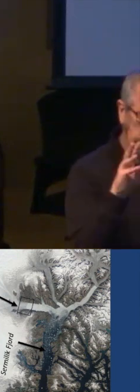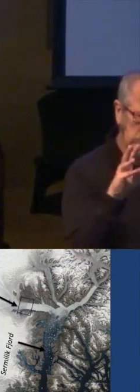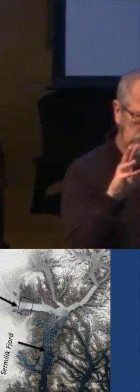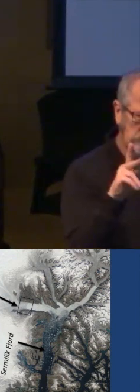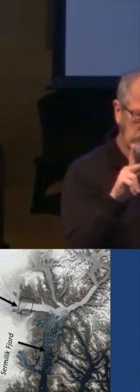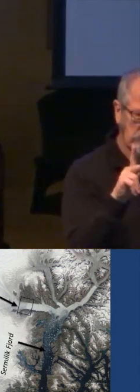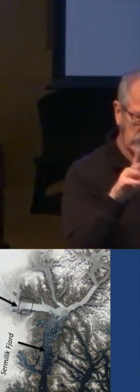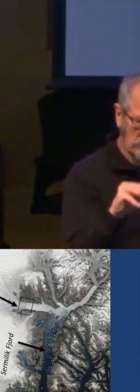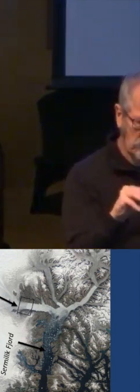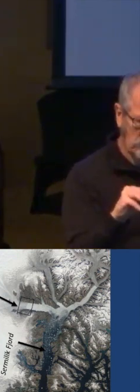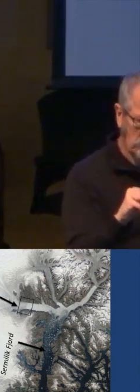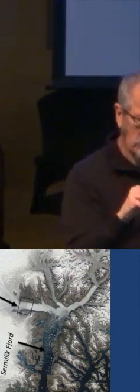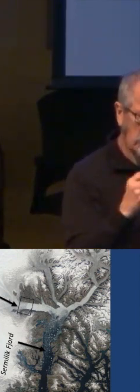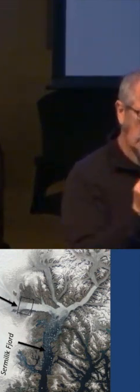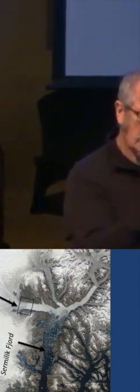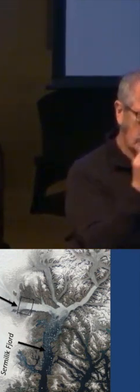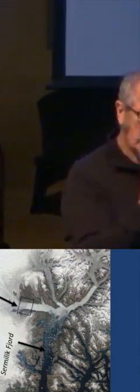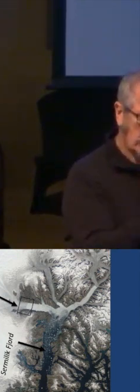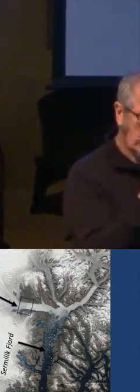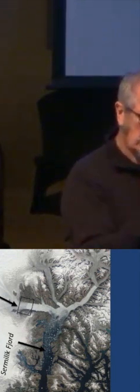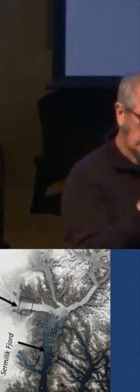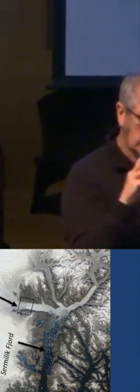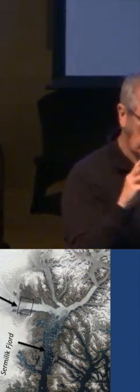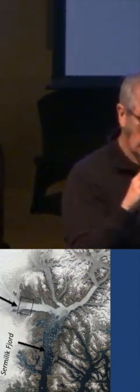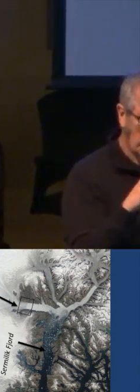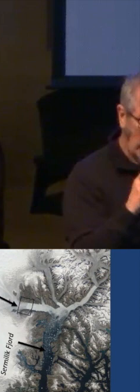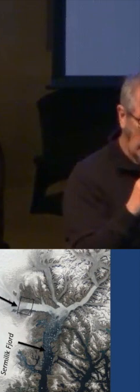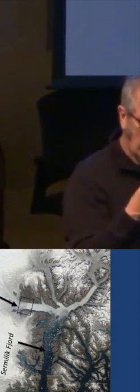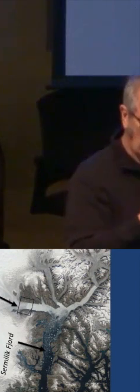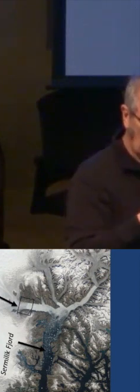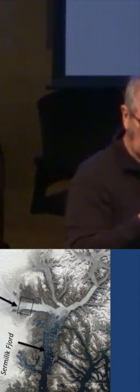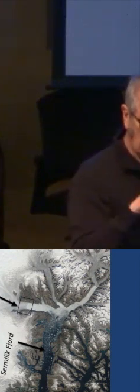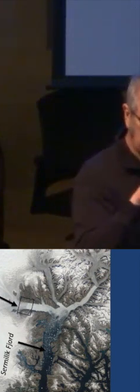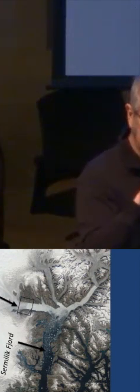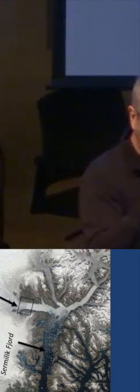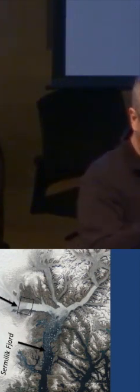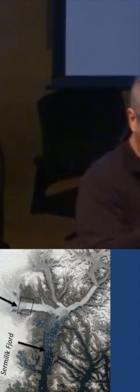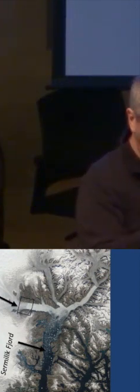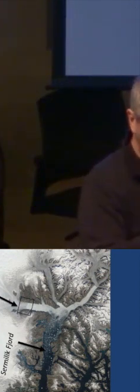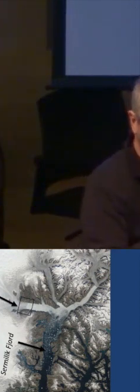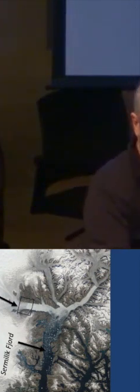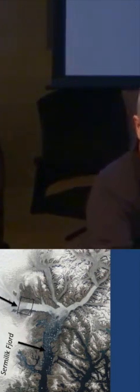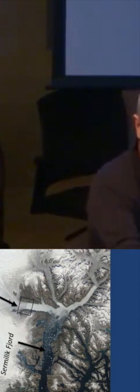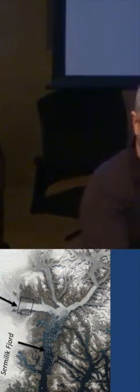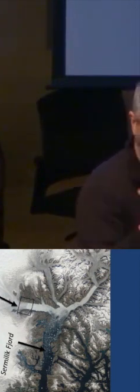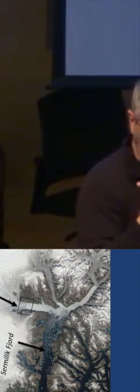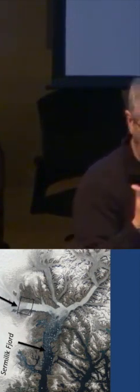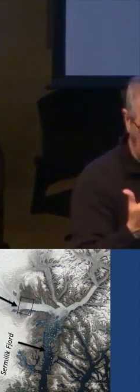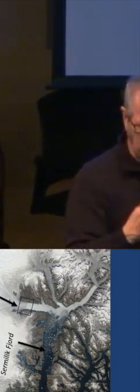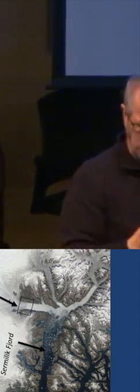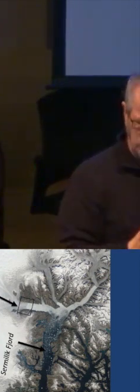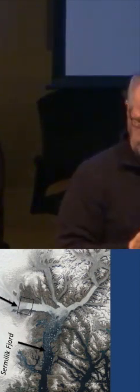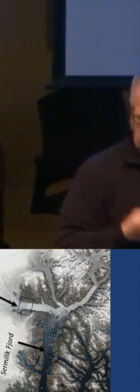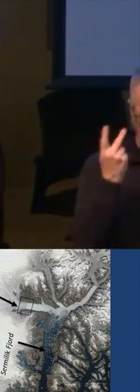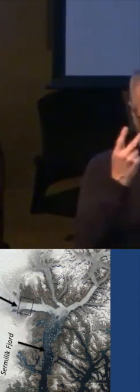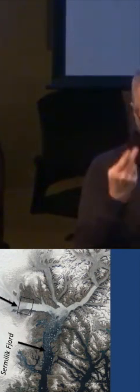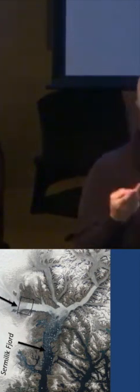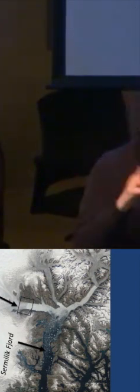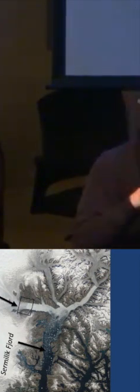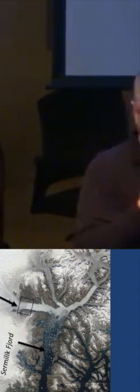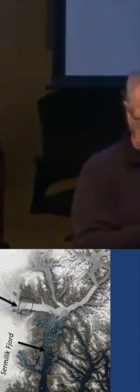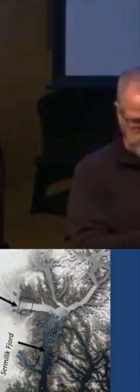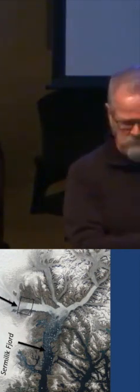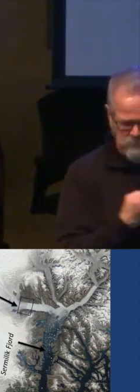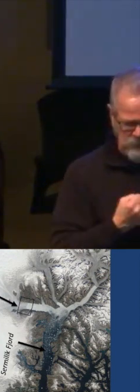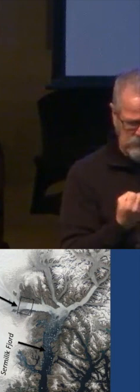It also retreated considerably. But if you can imagine the glacier, it flows into the fjord, and there's